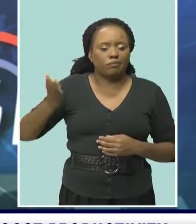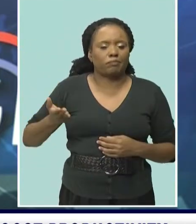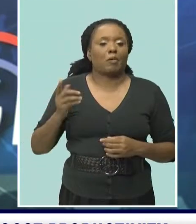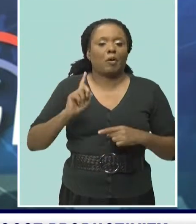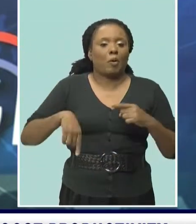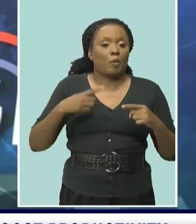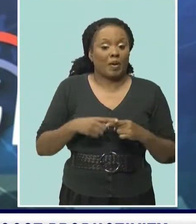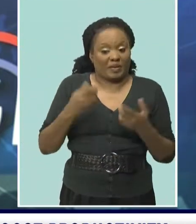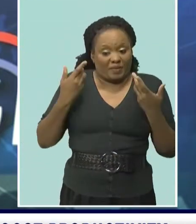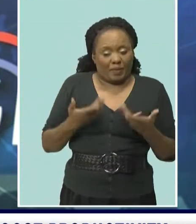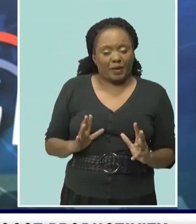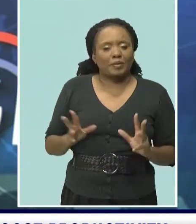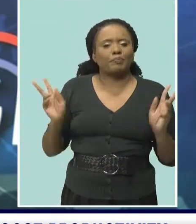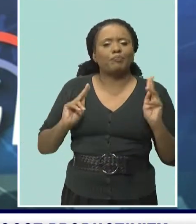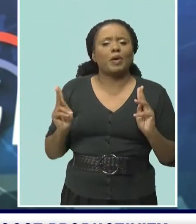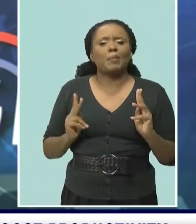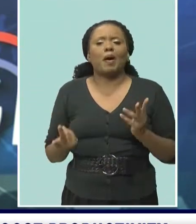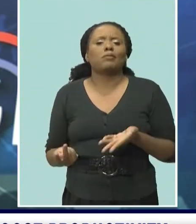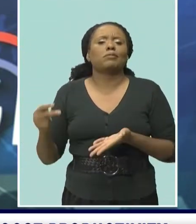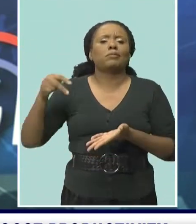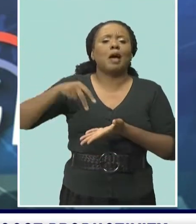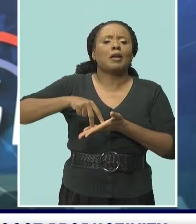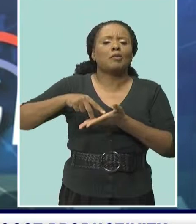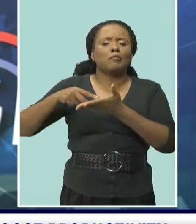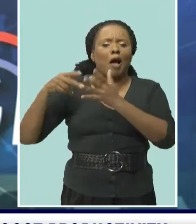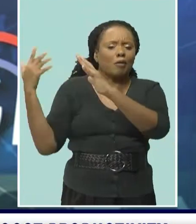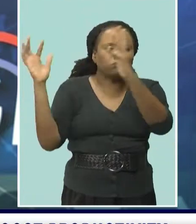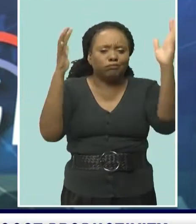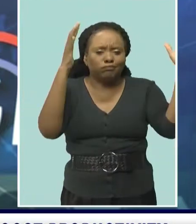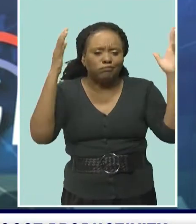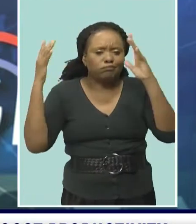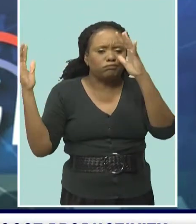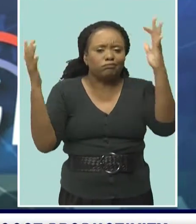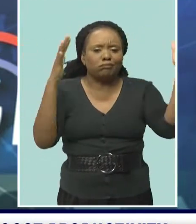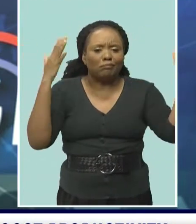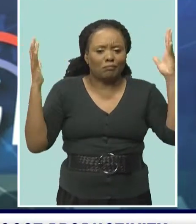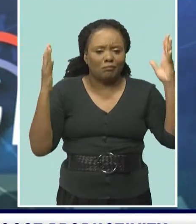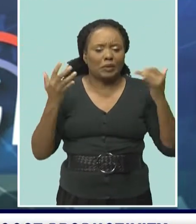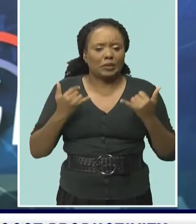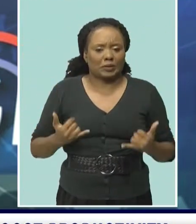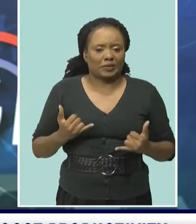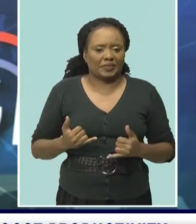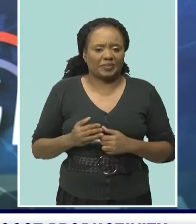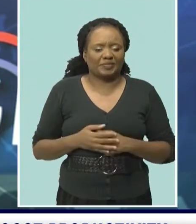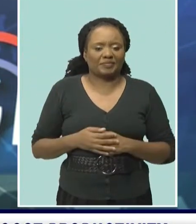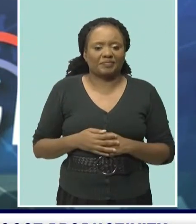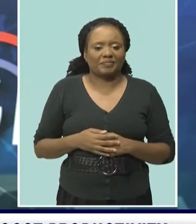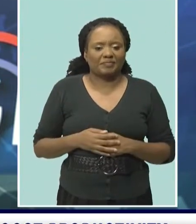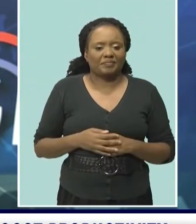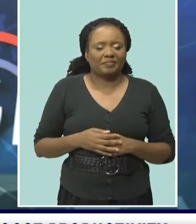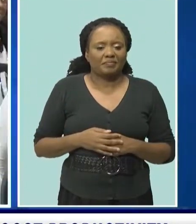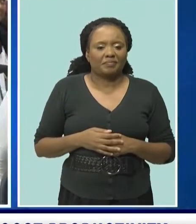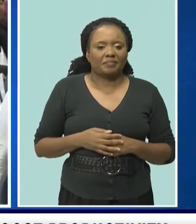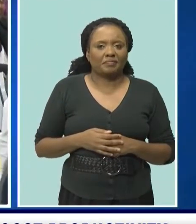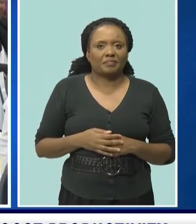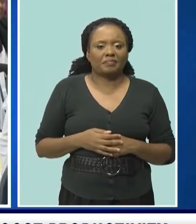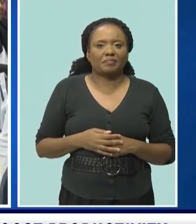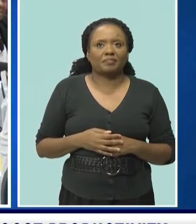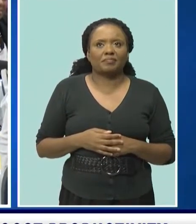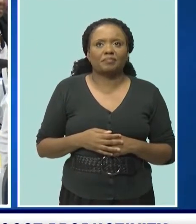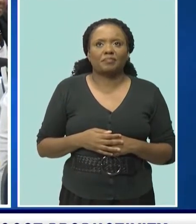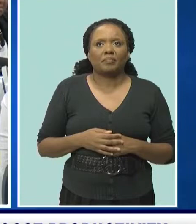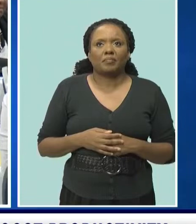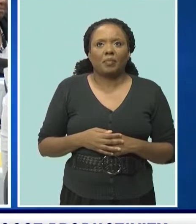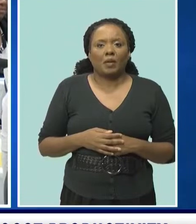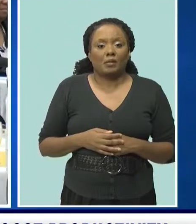Chamber of Commerce and Industry's Business Luncheon and Discussion Forum at the Lloyd Erskine Sandiford Centre. There was standing